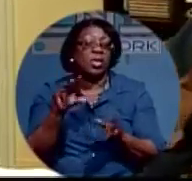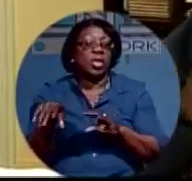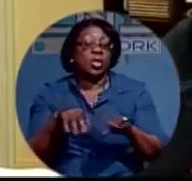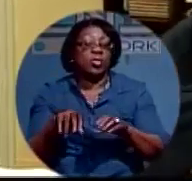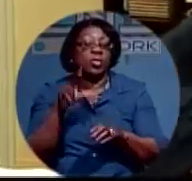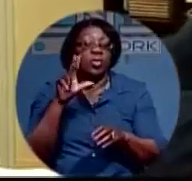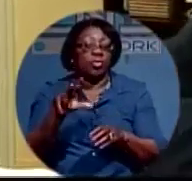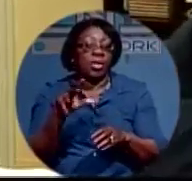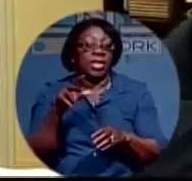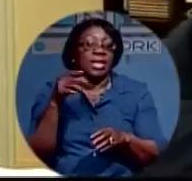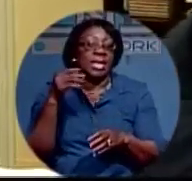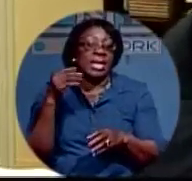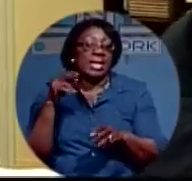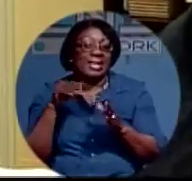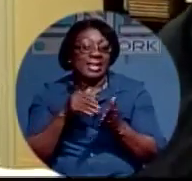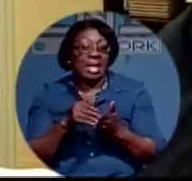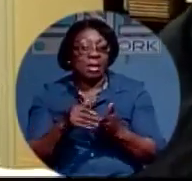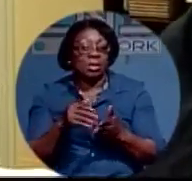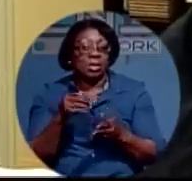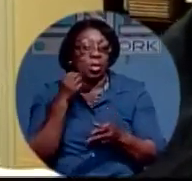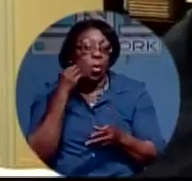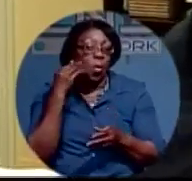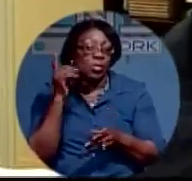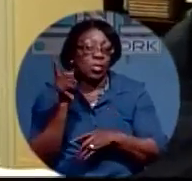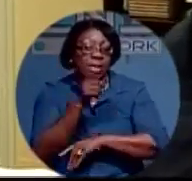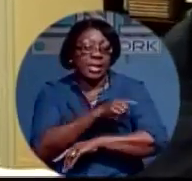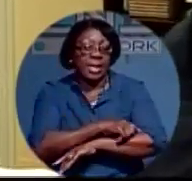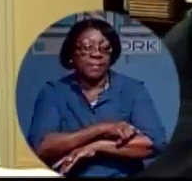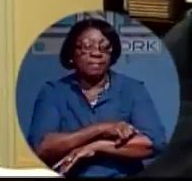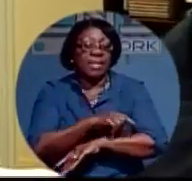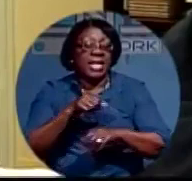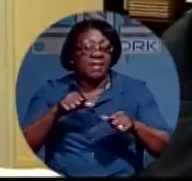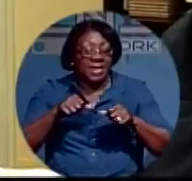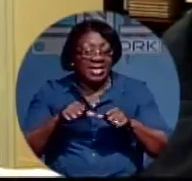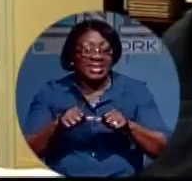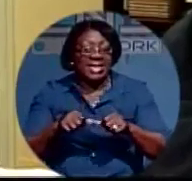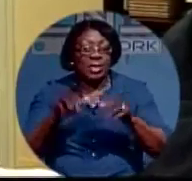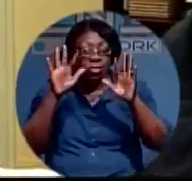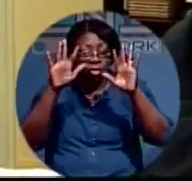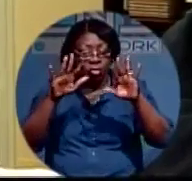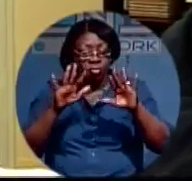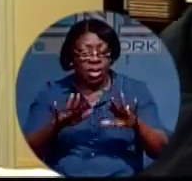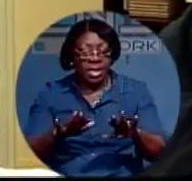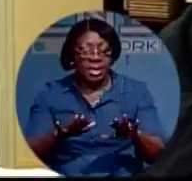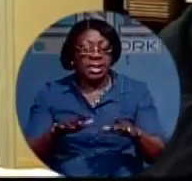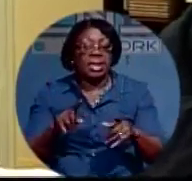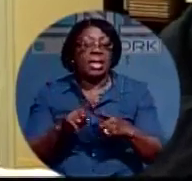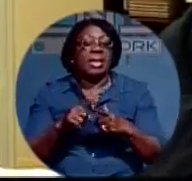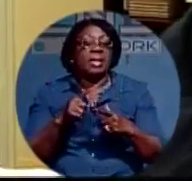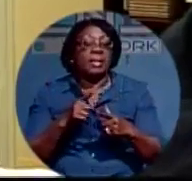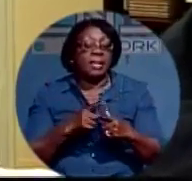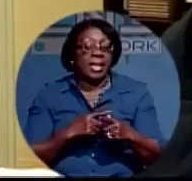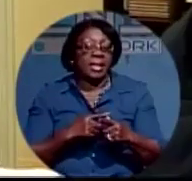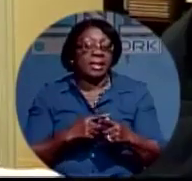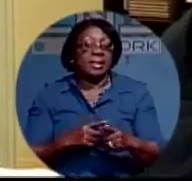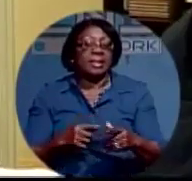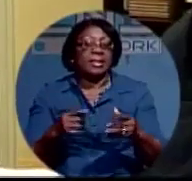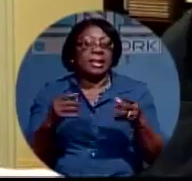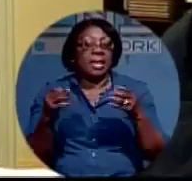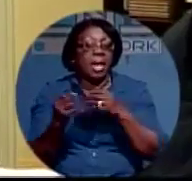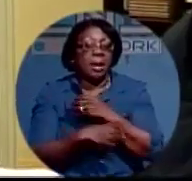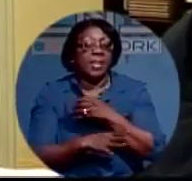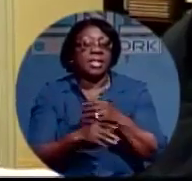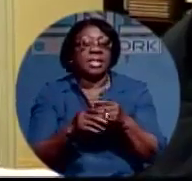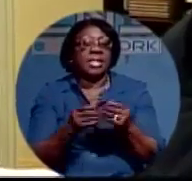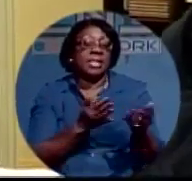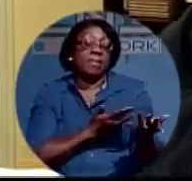homes behind. If it continues to rain during the course of the day on the midday shift, we then lose those homes that we would have collected on the